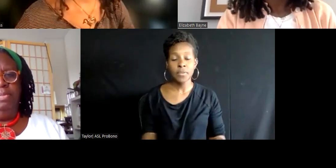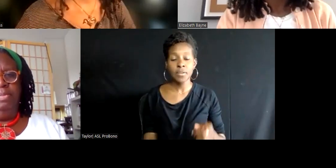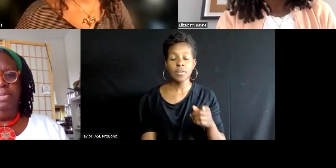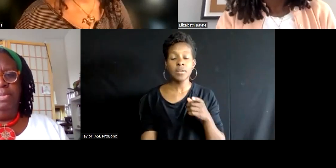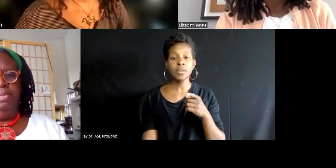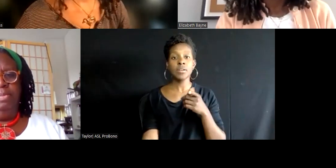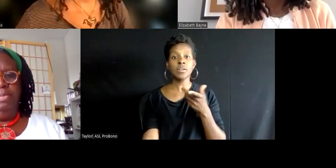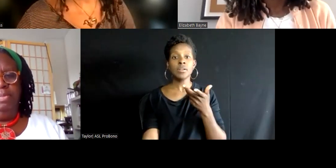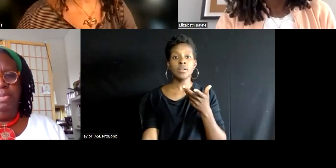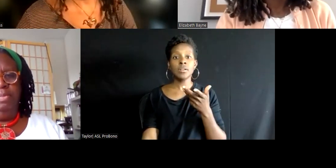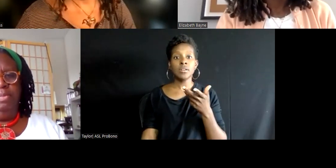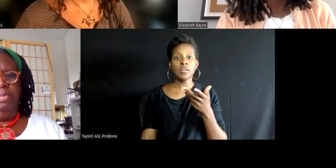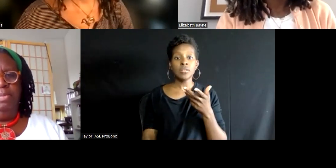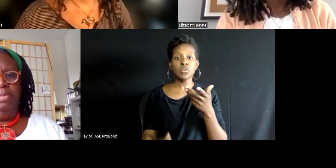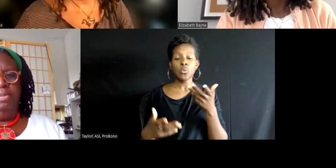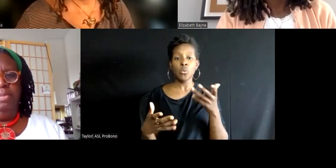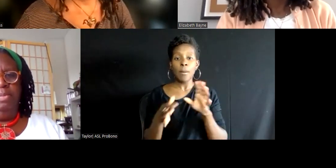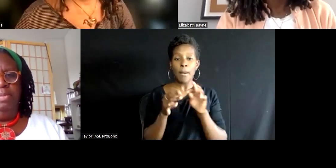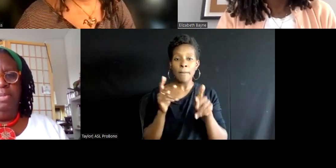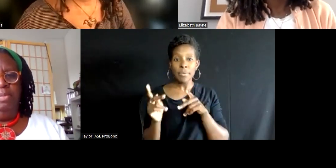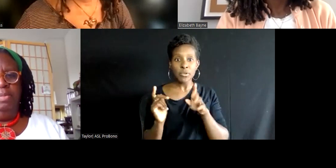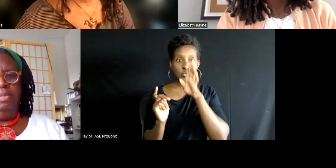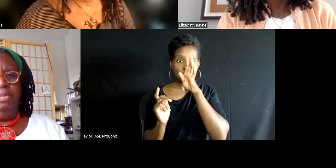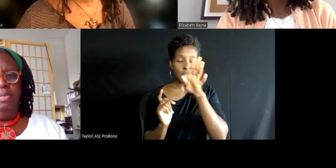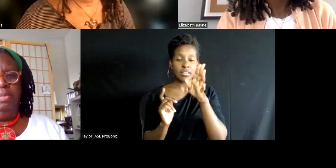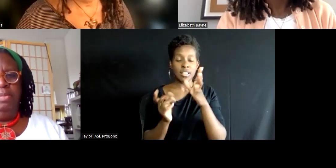directly speaking their experience.